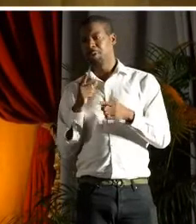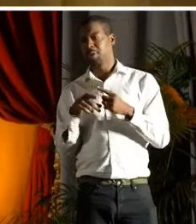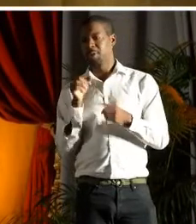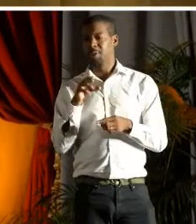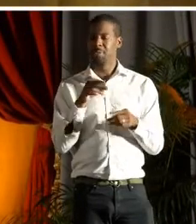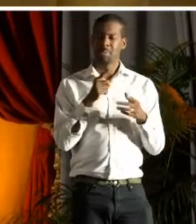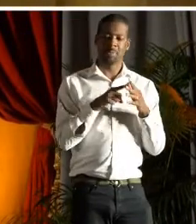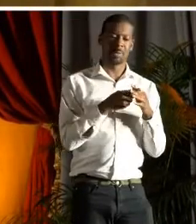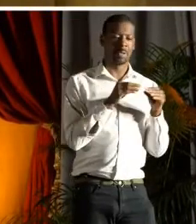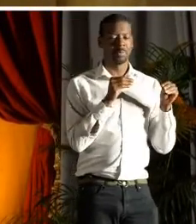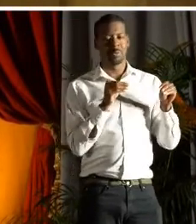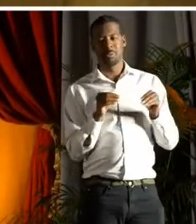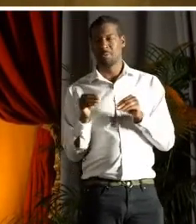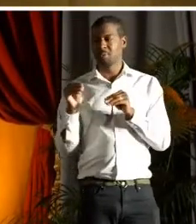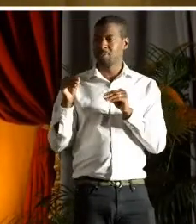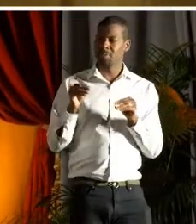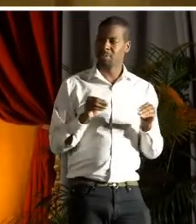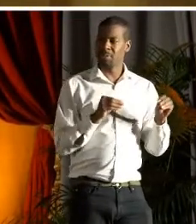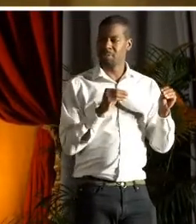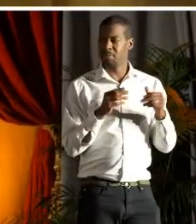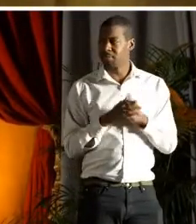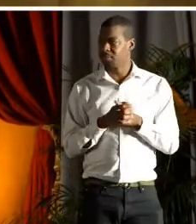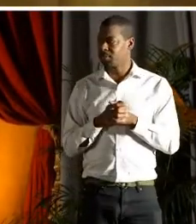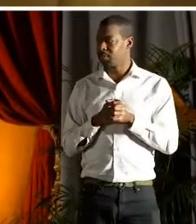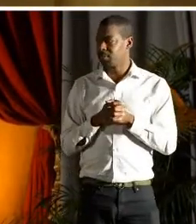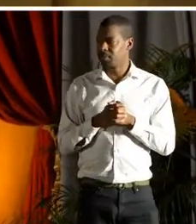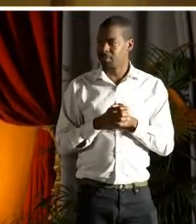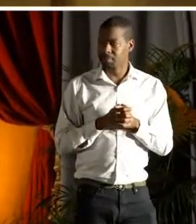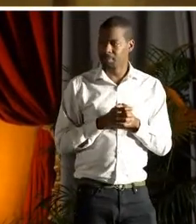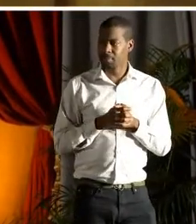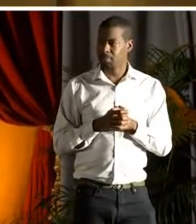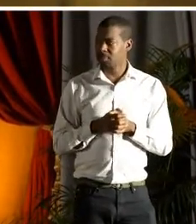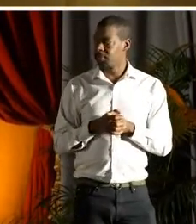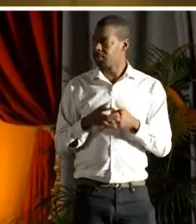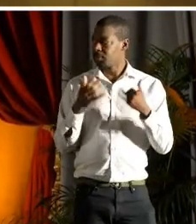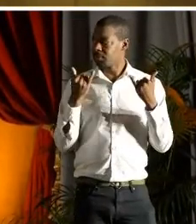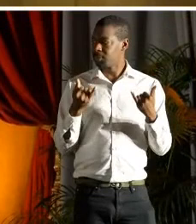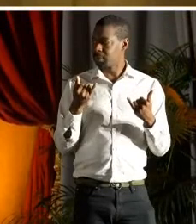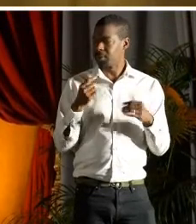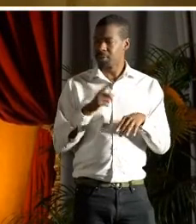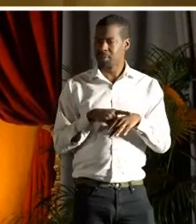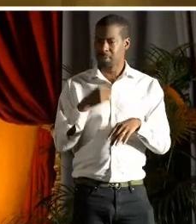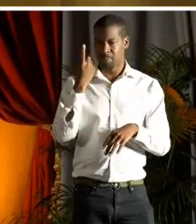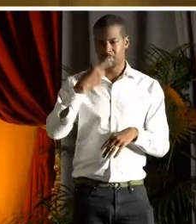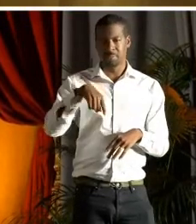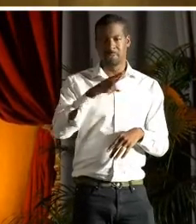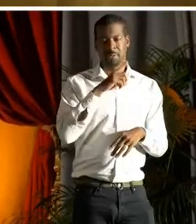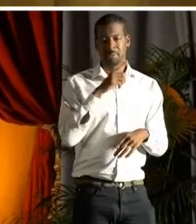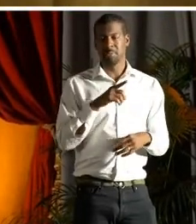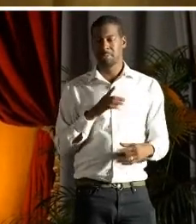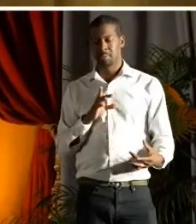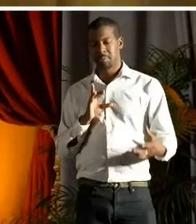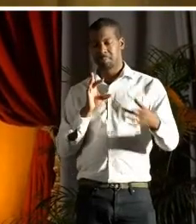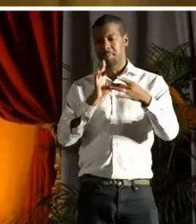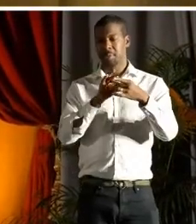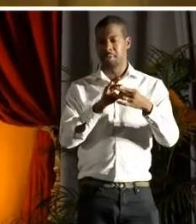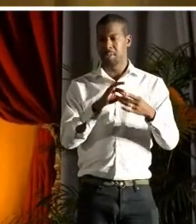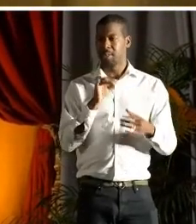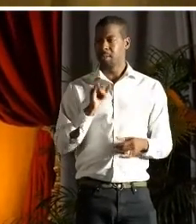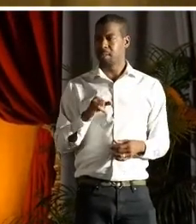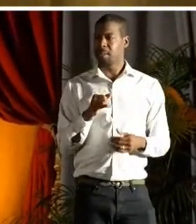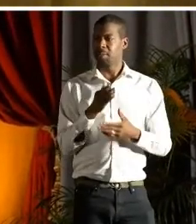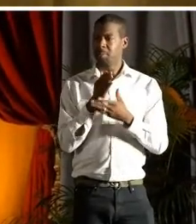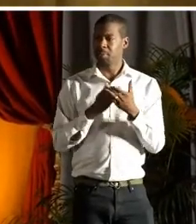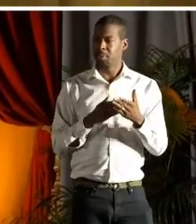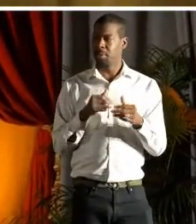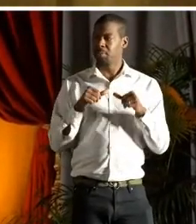sway. So now this is the time for us to tap into that part of us that keeps